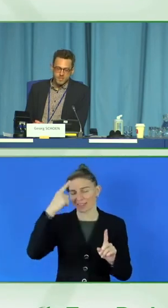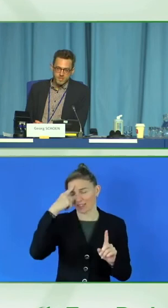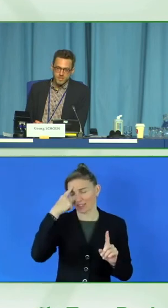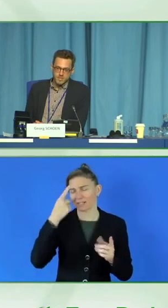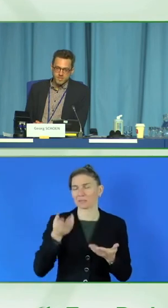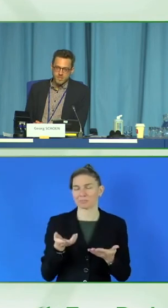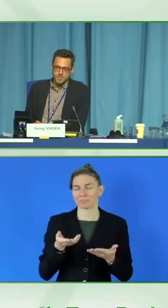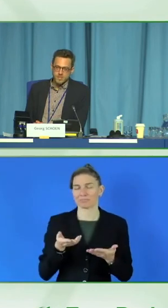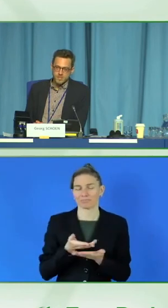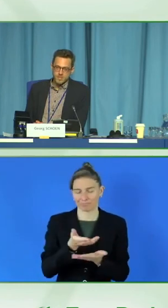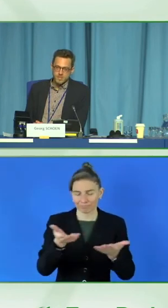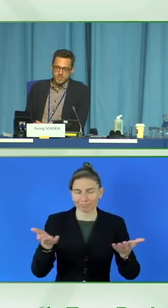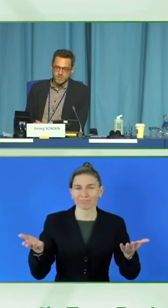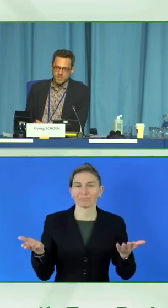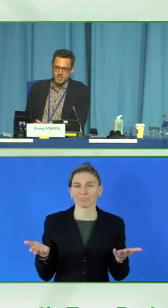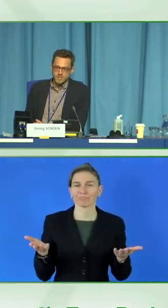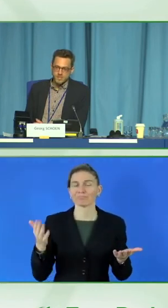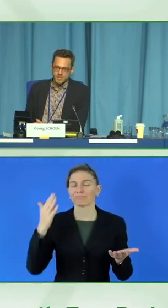strengths together,